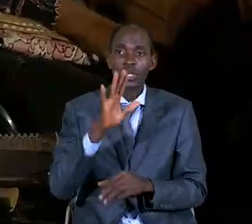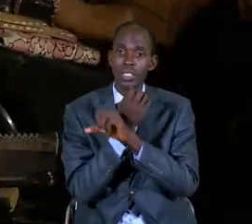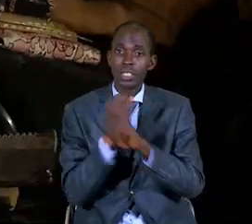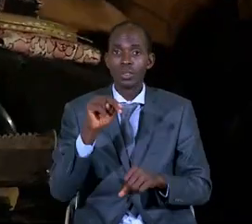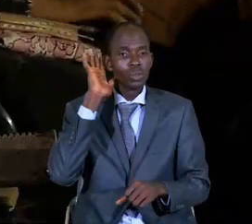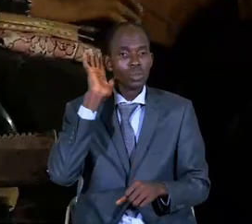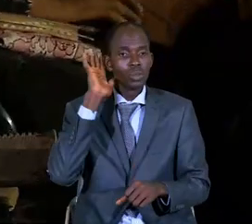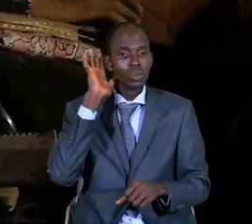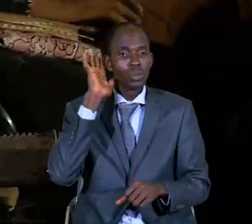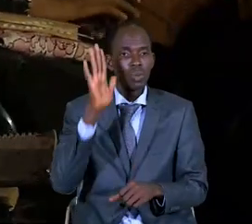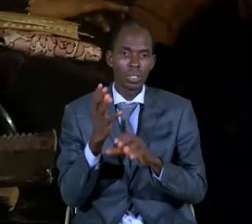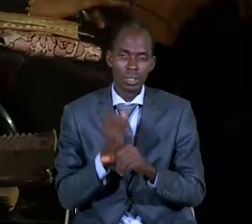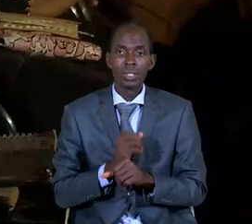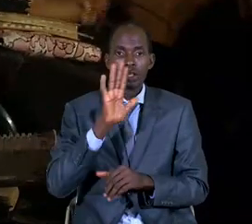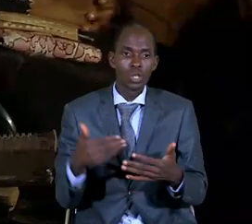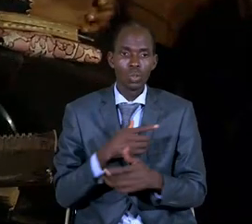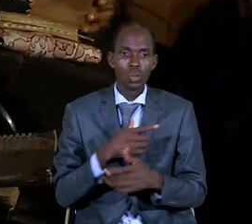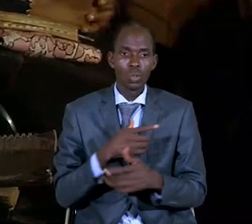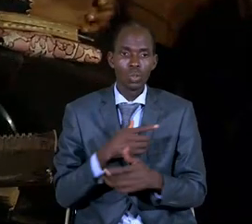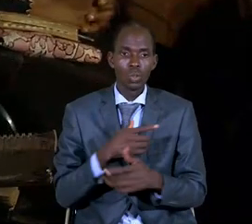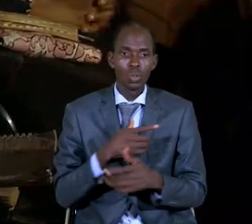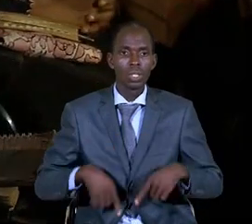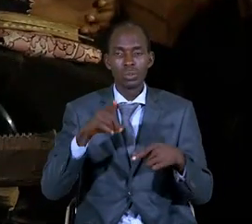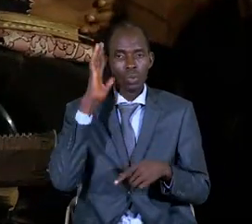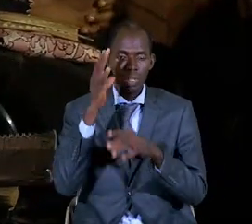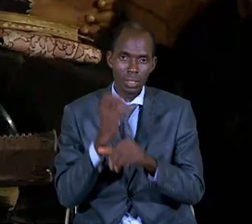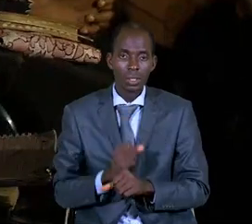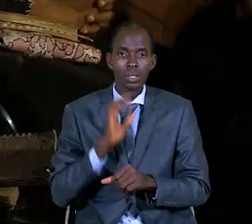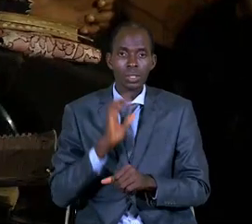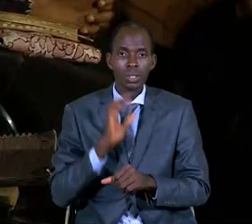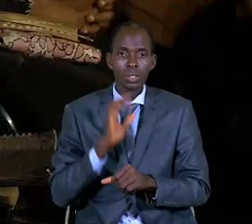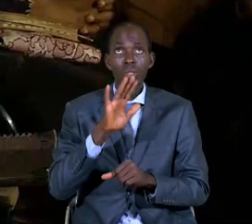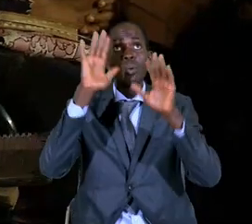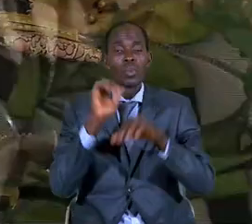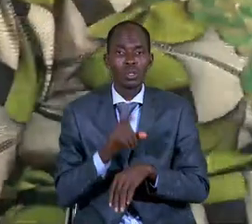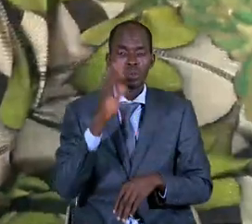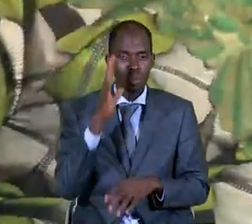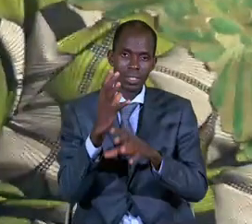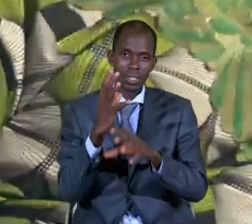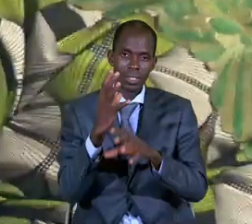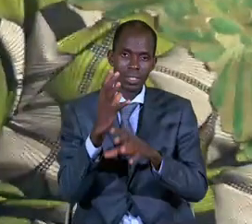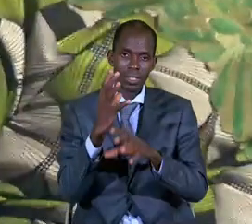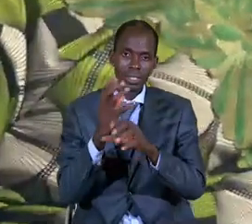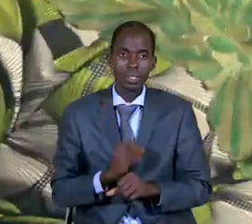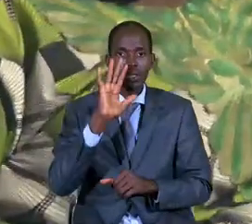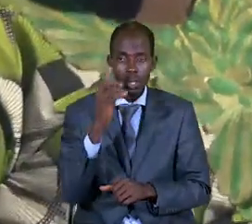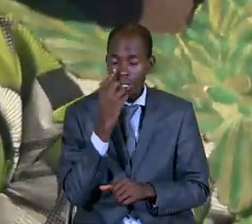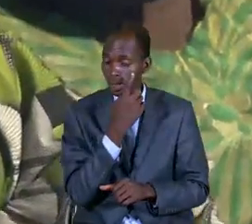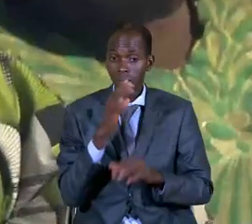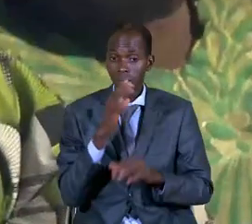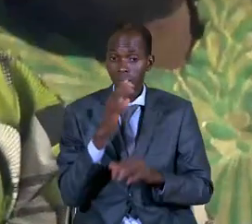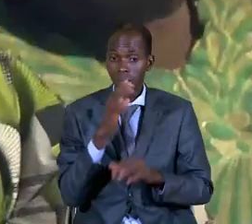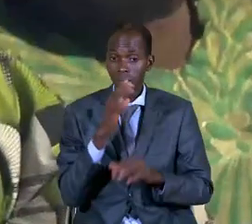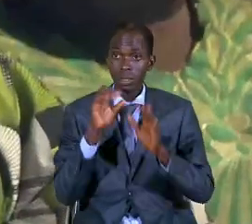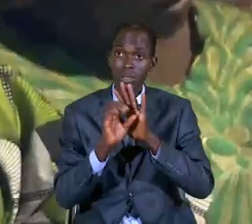you receive. Your new life, you receive. Your miracle, you will receive. Your signs and